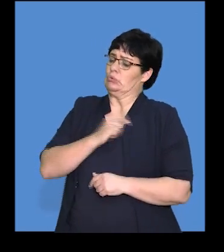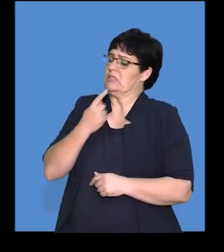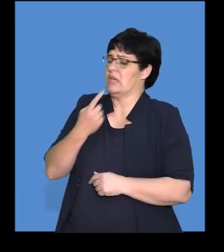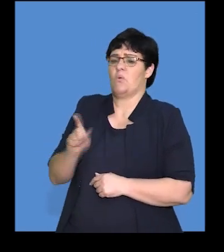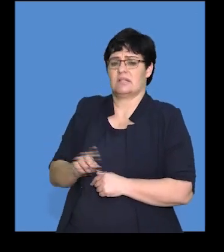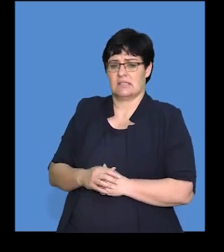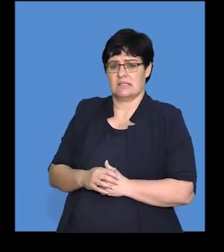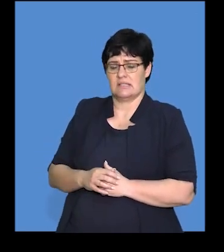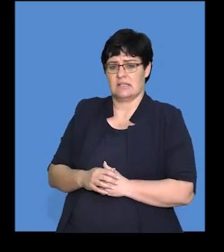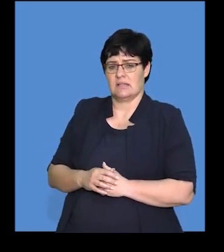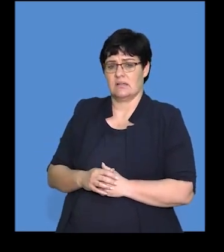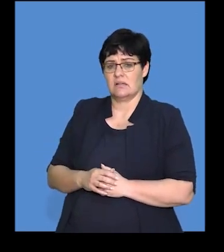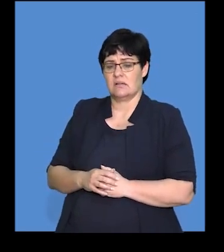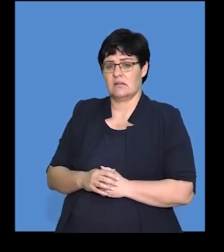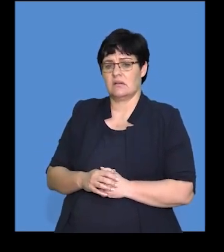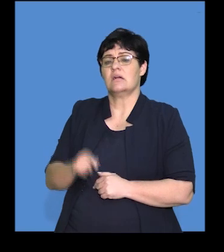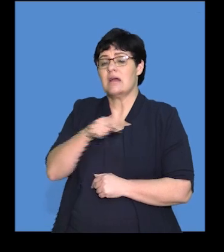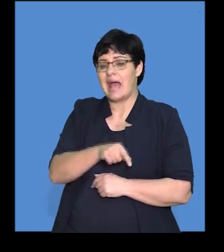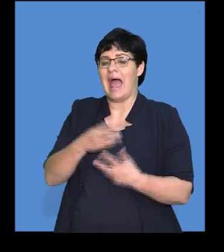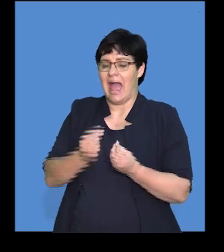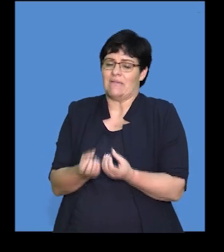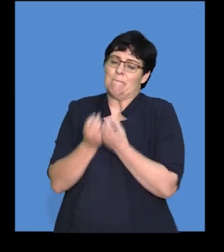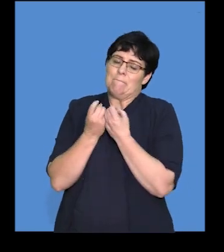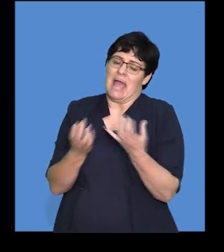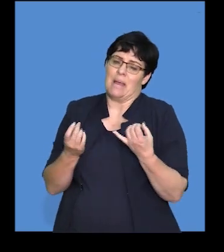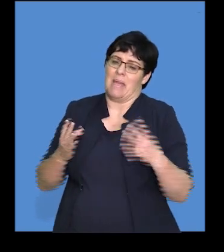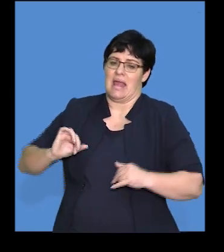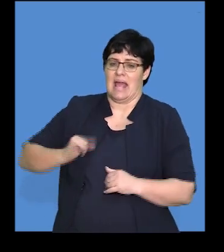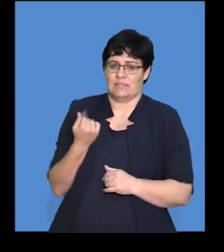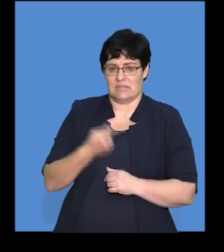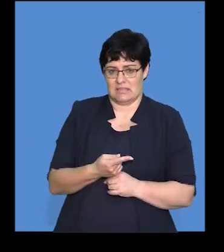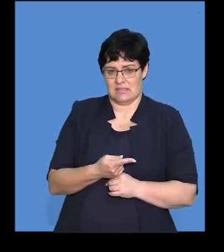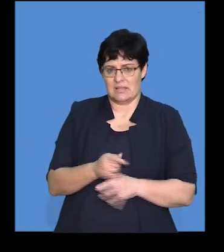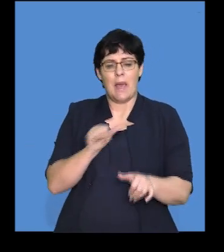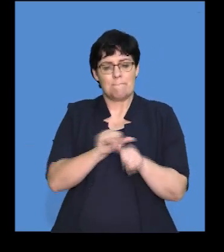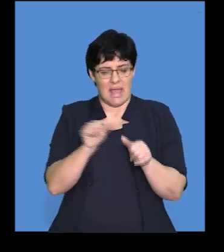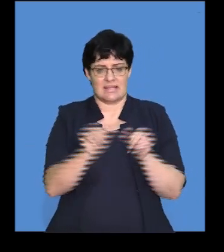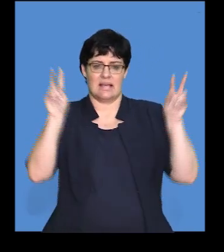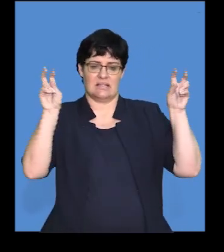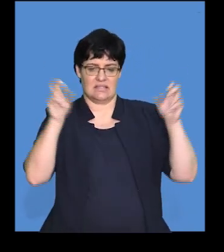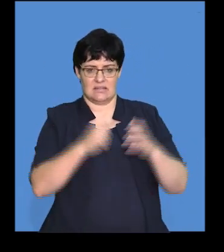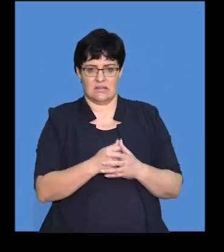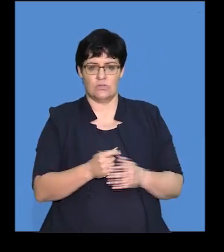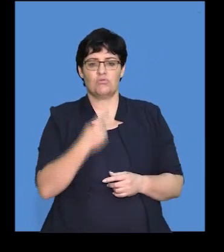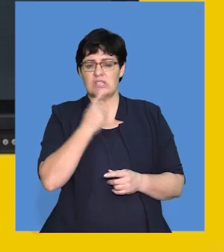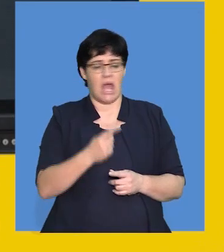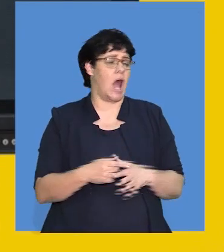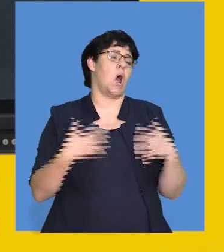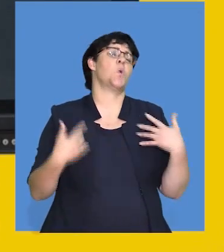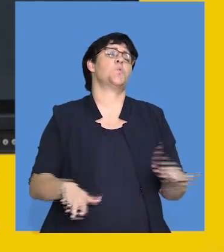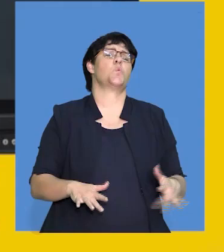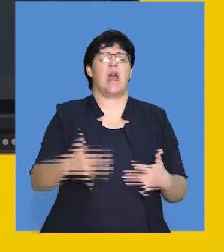said that she has many husbands. That would be a better statement instead of saying she's gravely